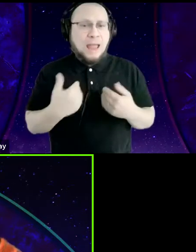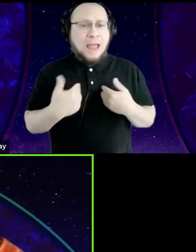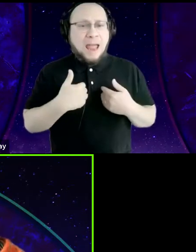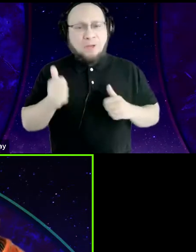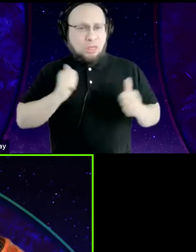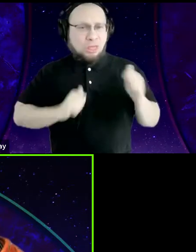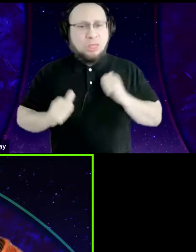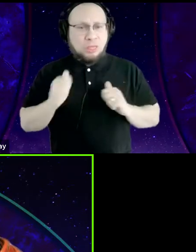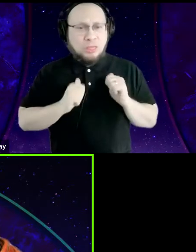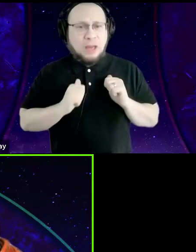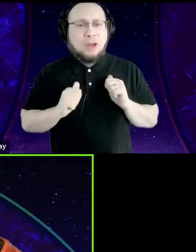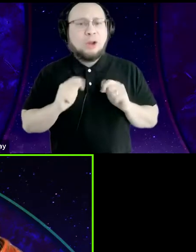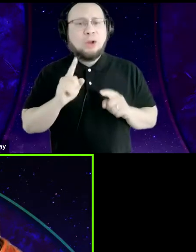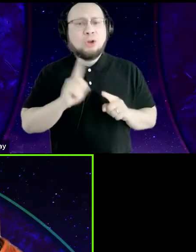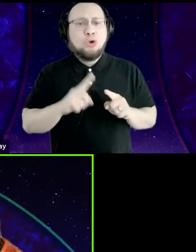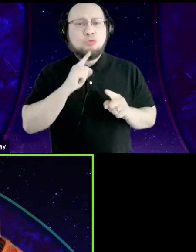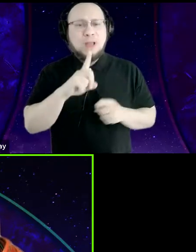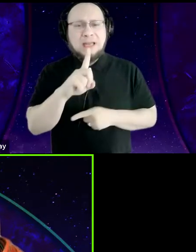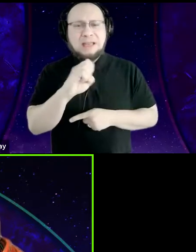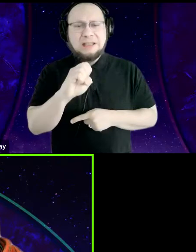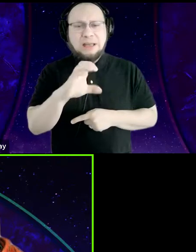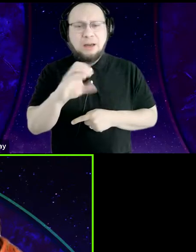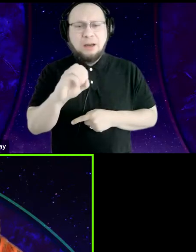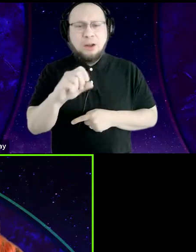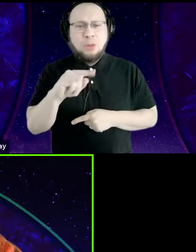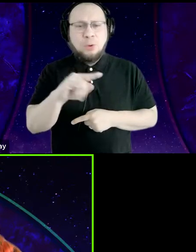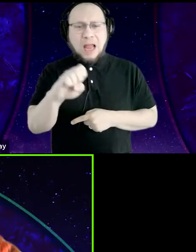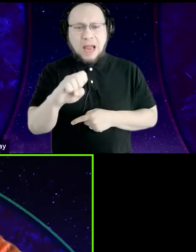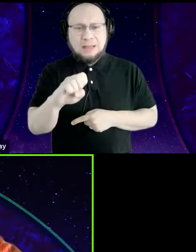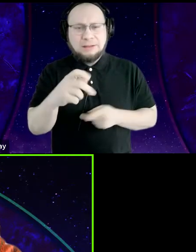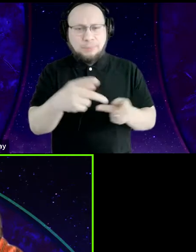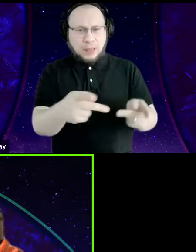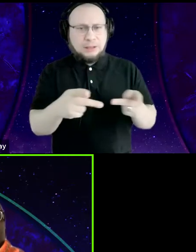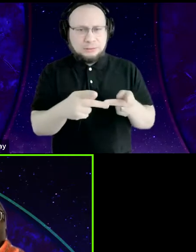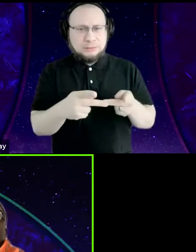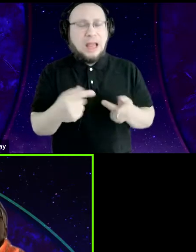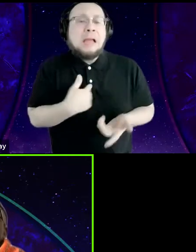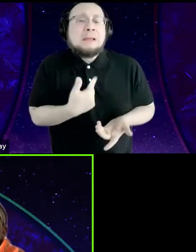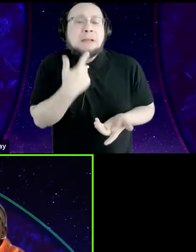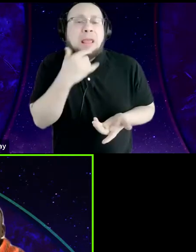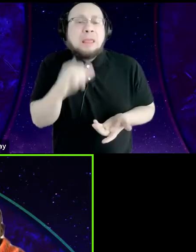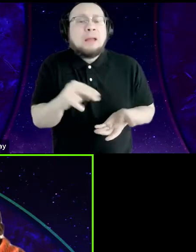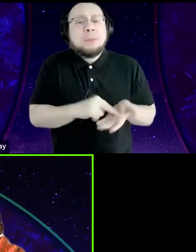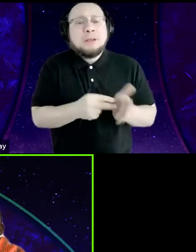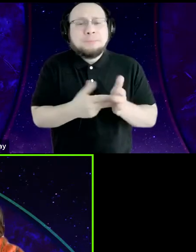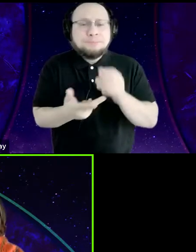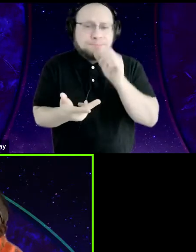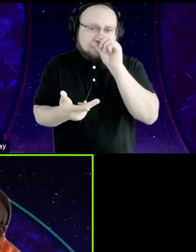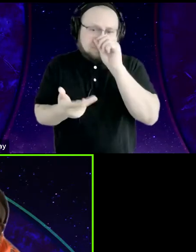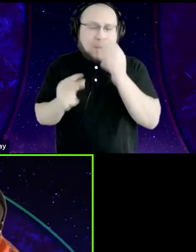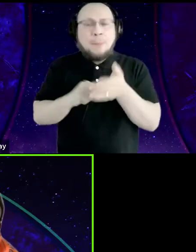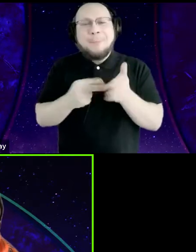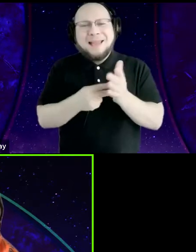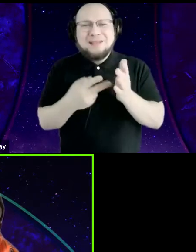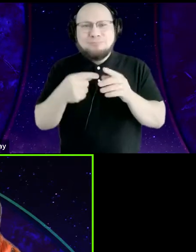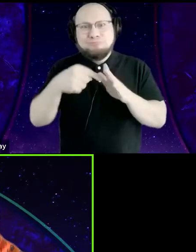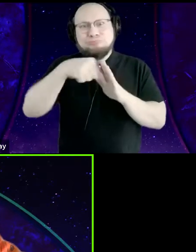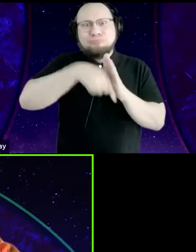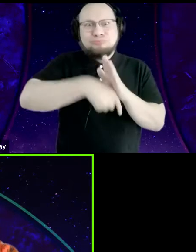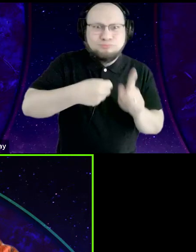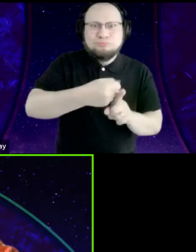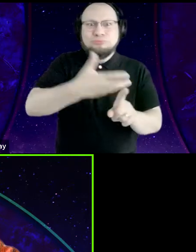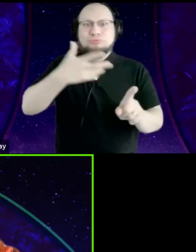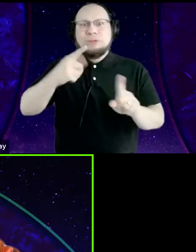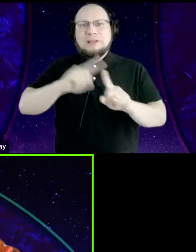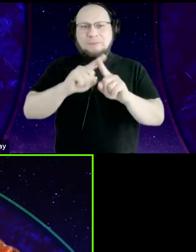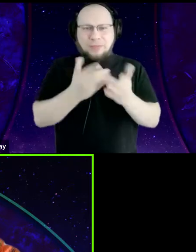to decolonize those spaces and the bodies that pass through them. And so when I say decolonize, it means a lot of different things, but